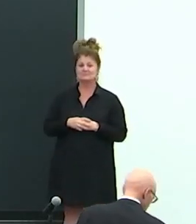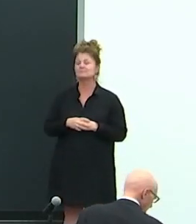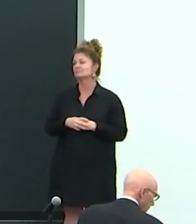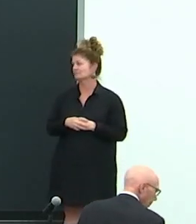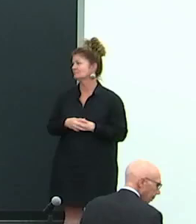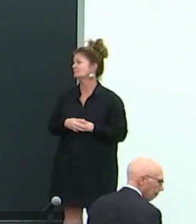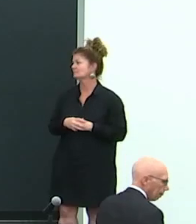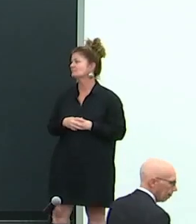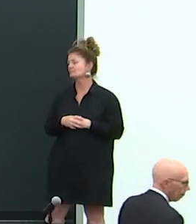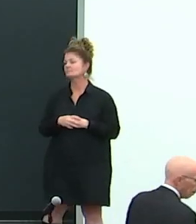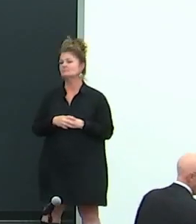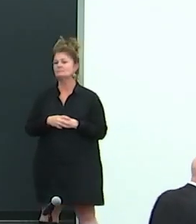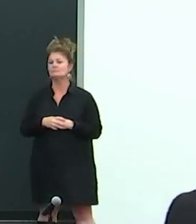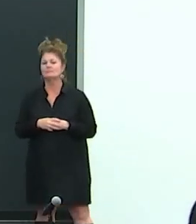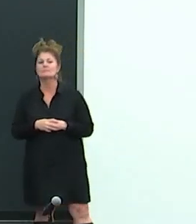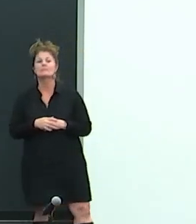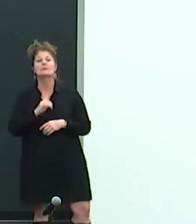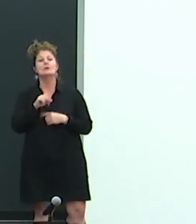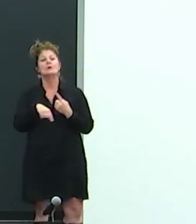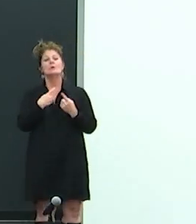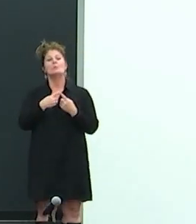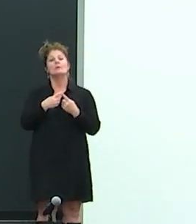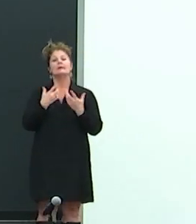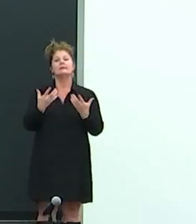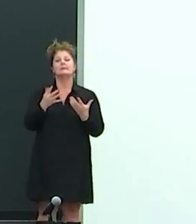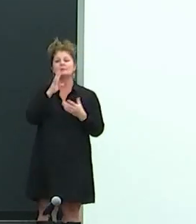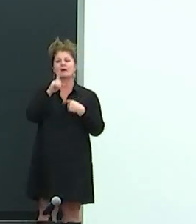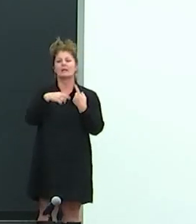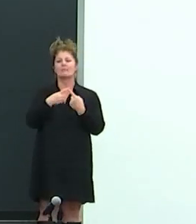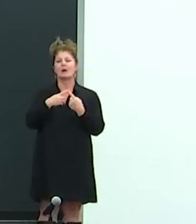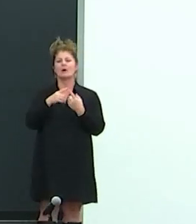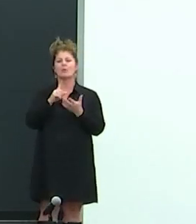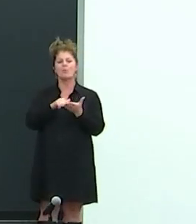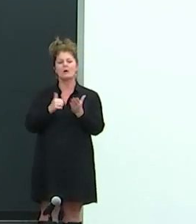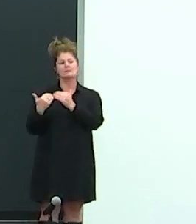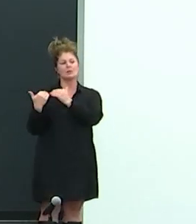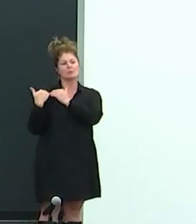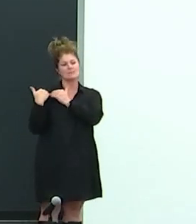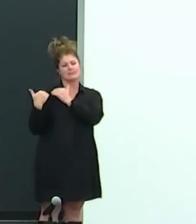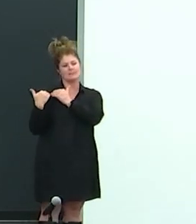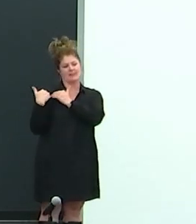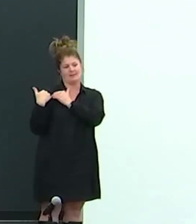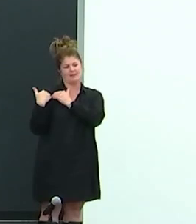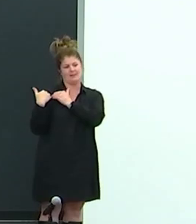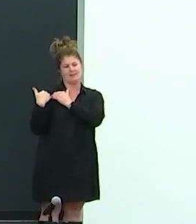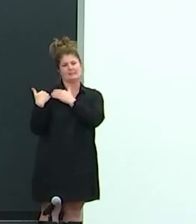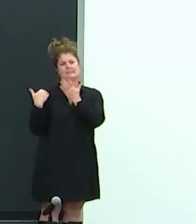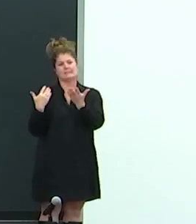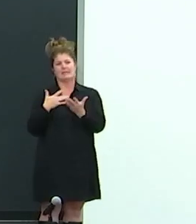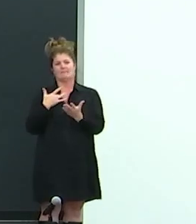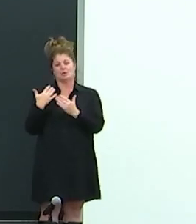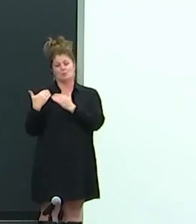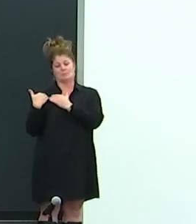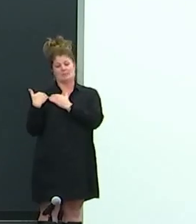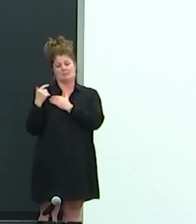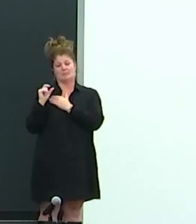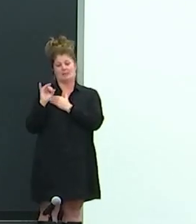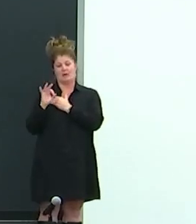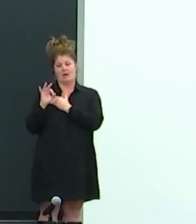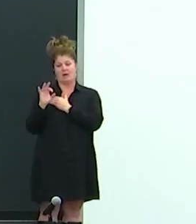Yeah, you know, when it comes to what is the responsibility, I would say the responsibility of